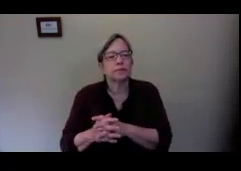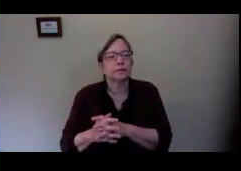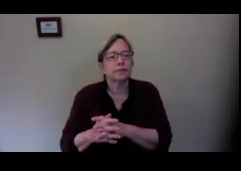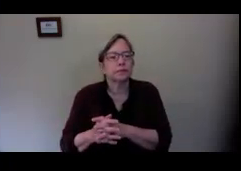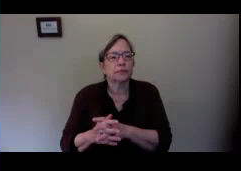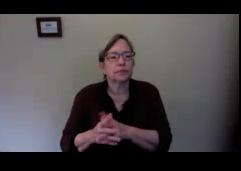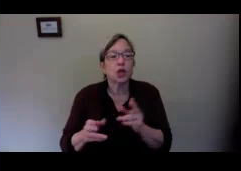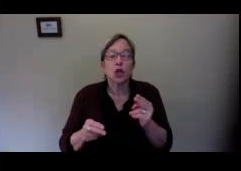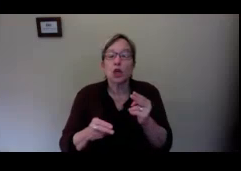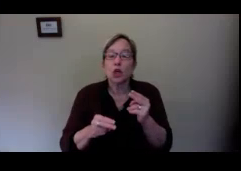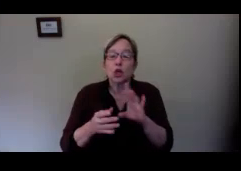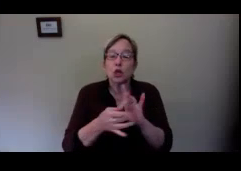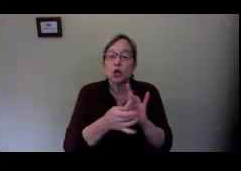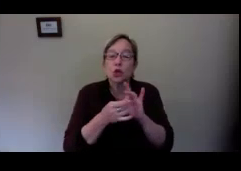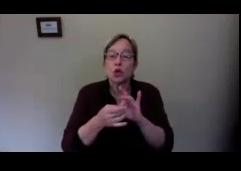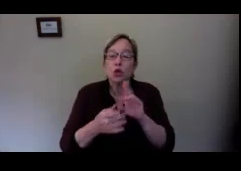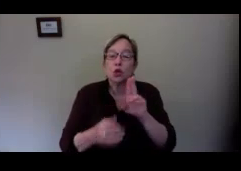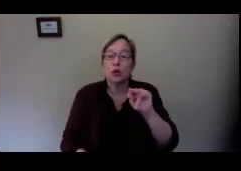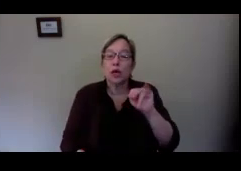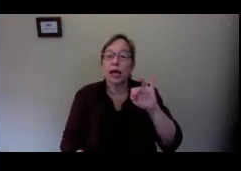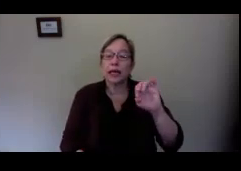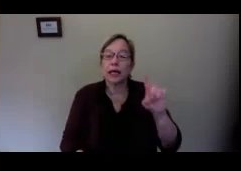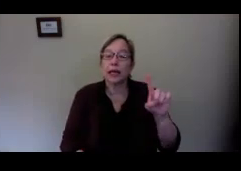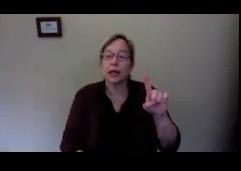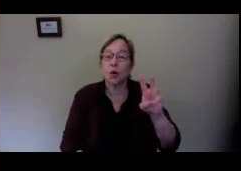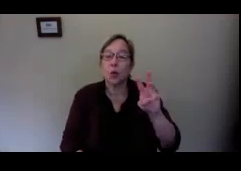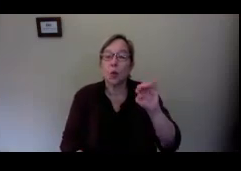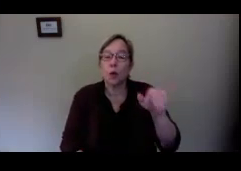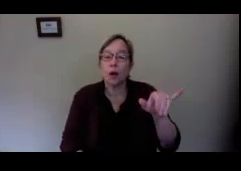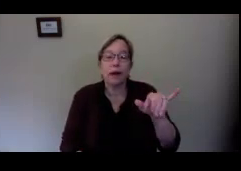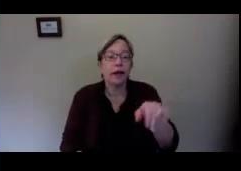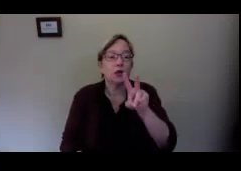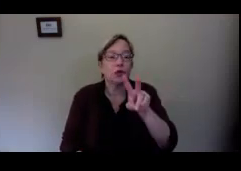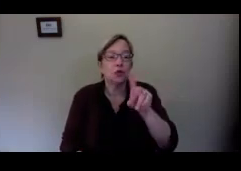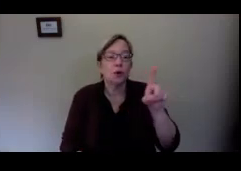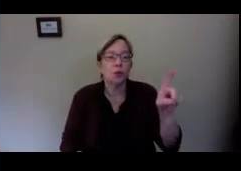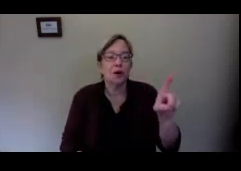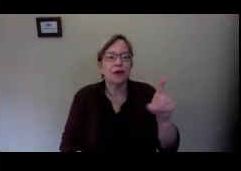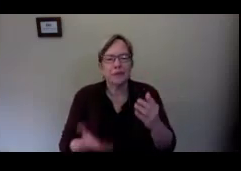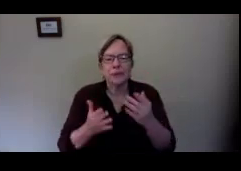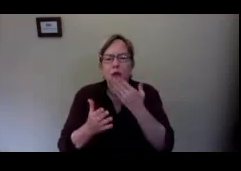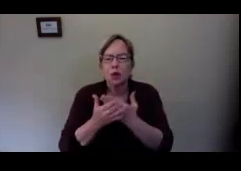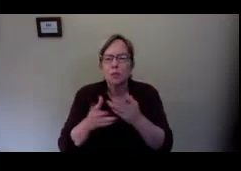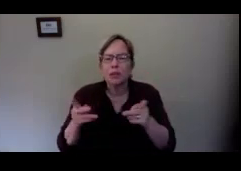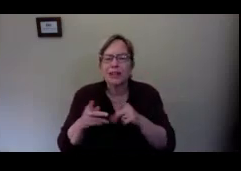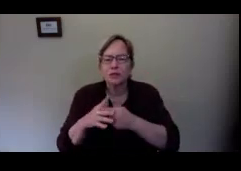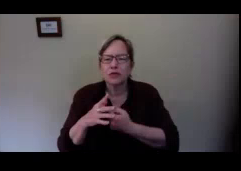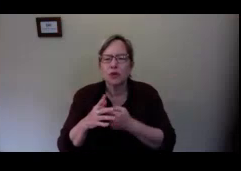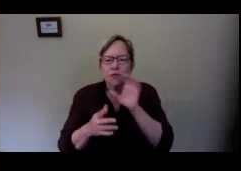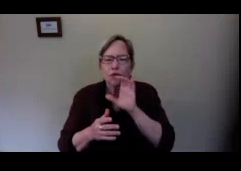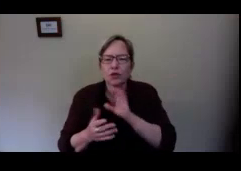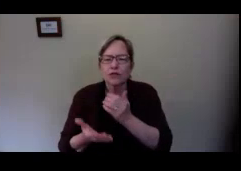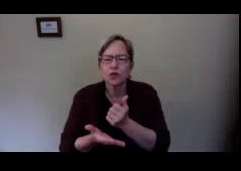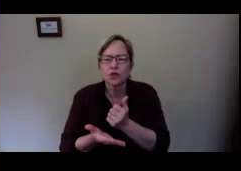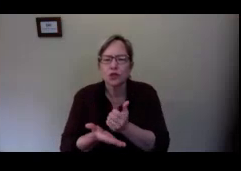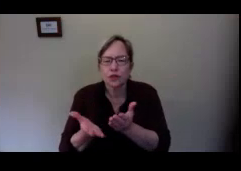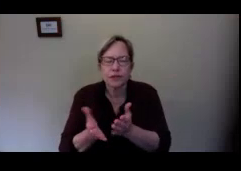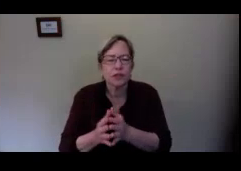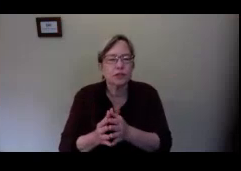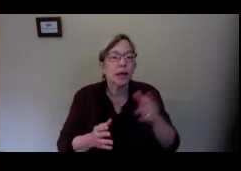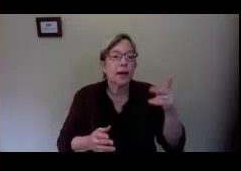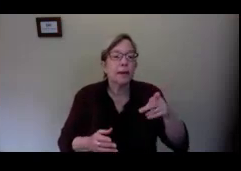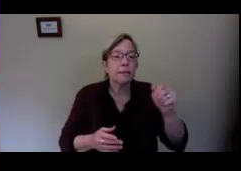United Way 211 may be a good place to begin a search for specialized services. PA Link to Aging